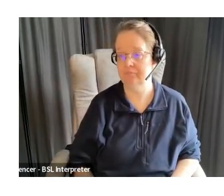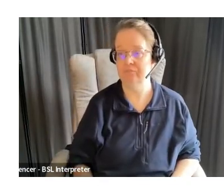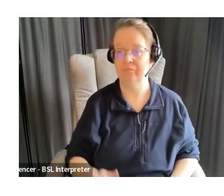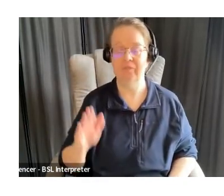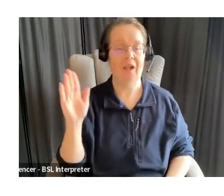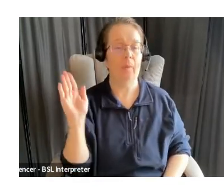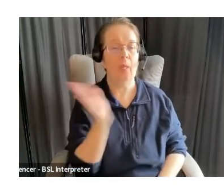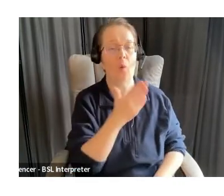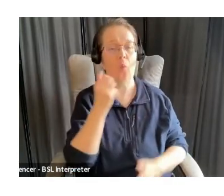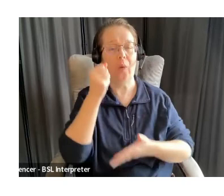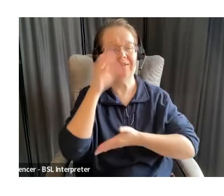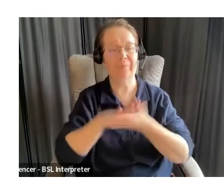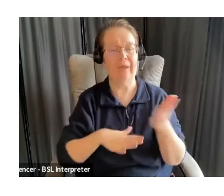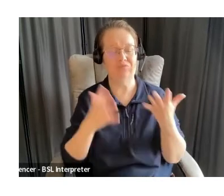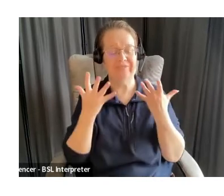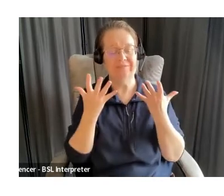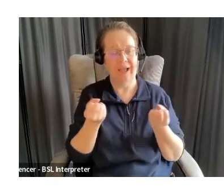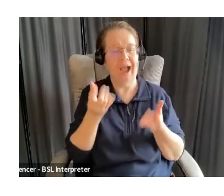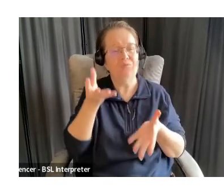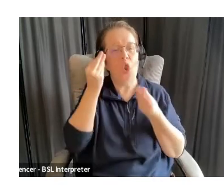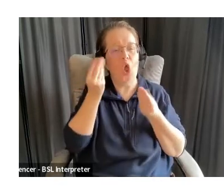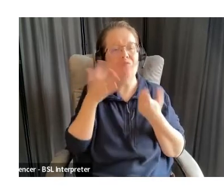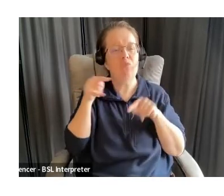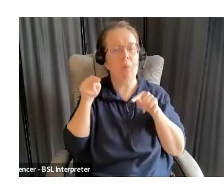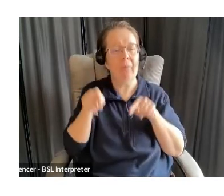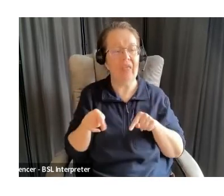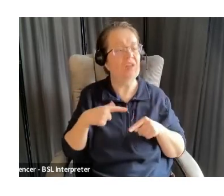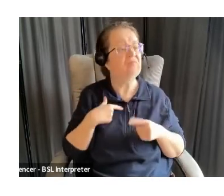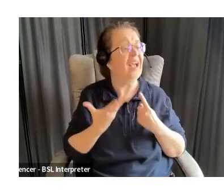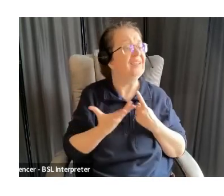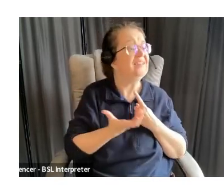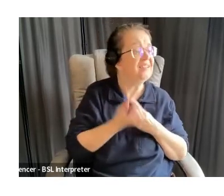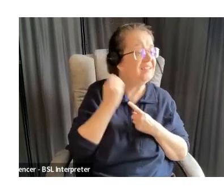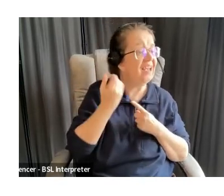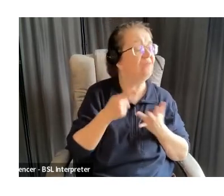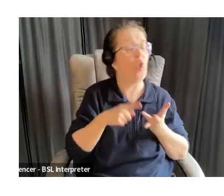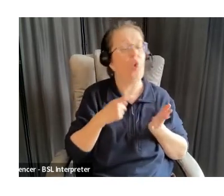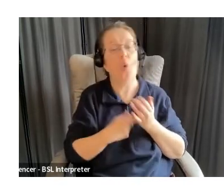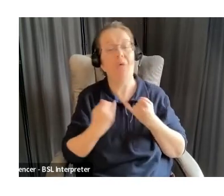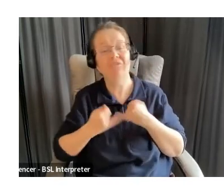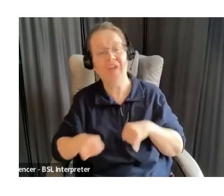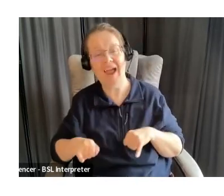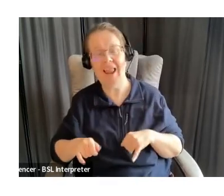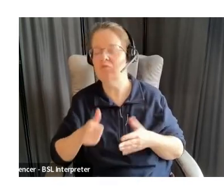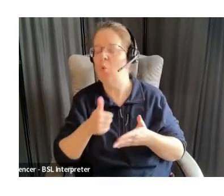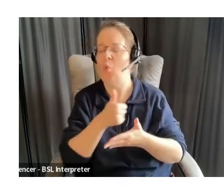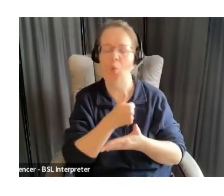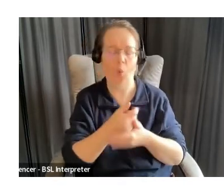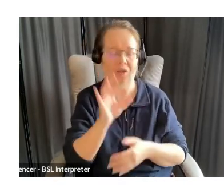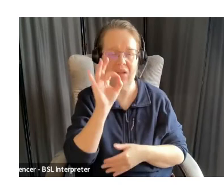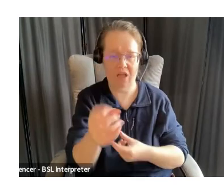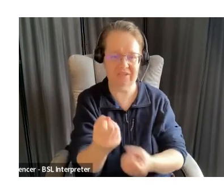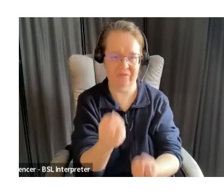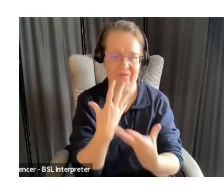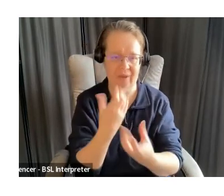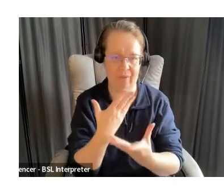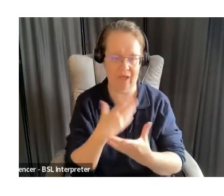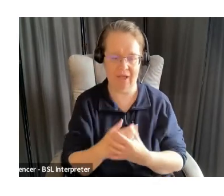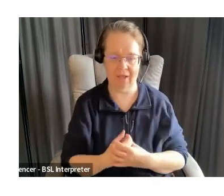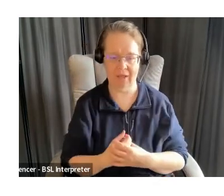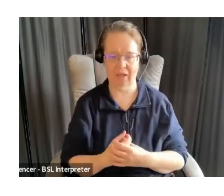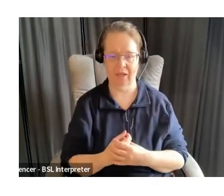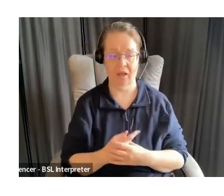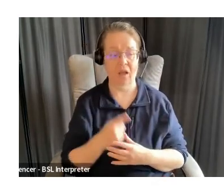Every experience holds a lesson. Whether we are successful or not, always ask for feedback. You'd be surprised